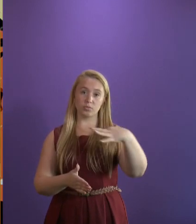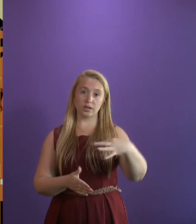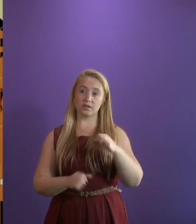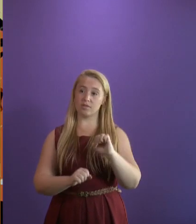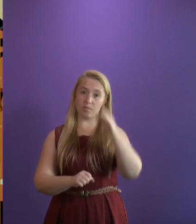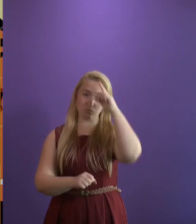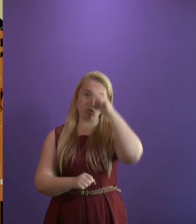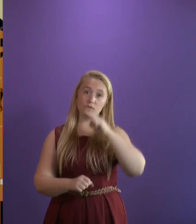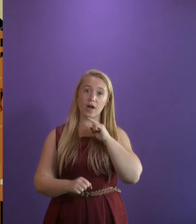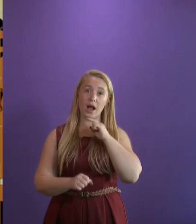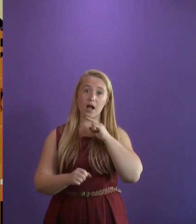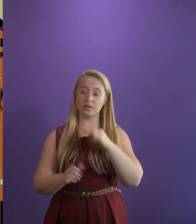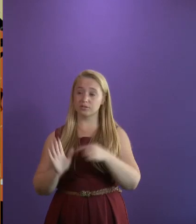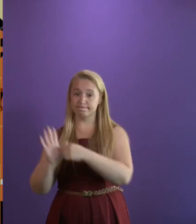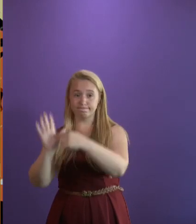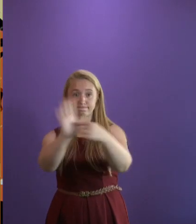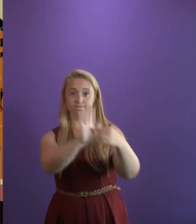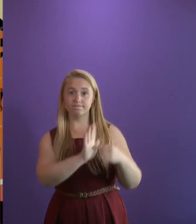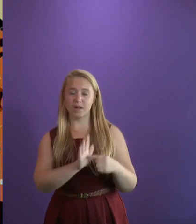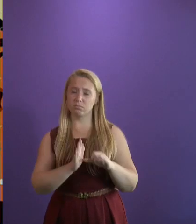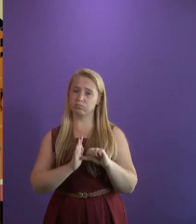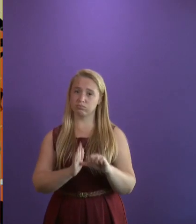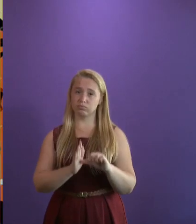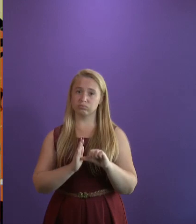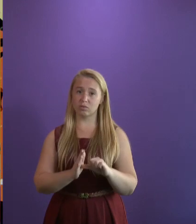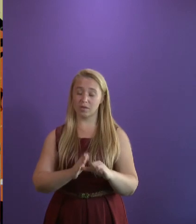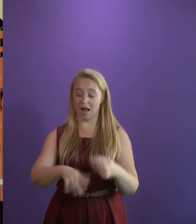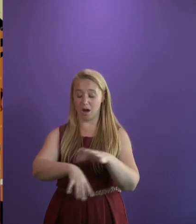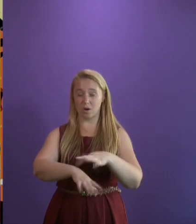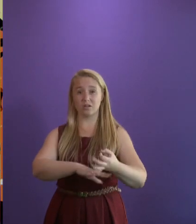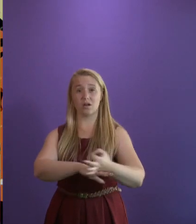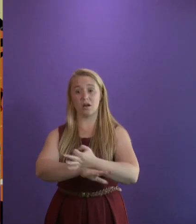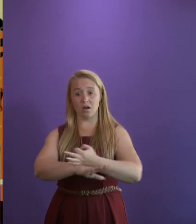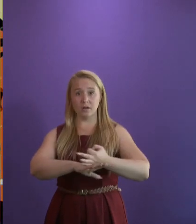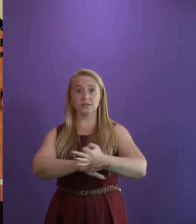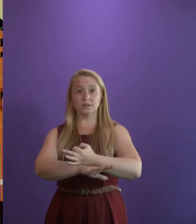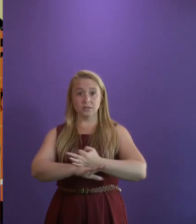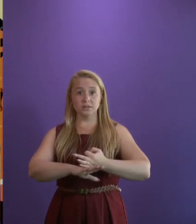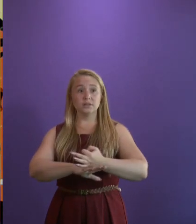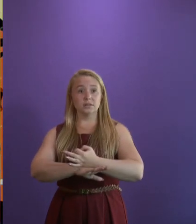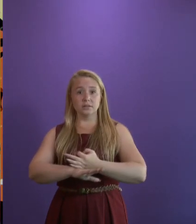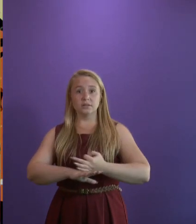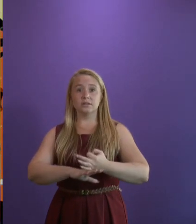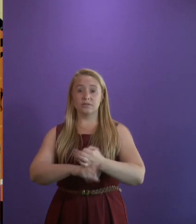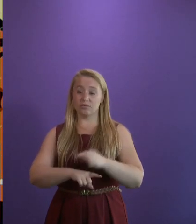level, the having to work extensive hours to cover that size award.